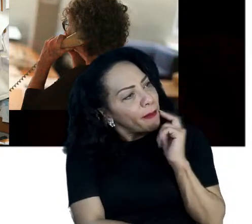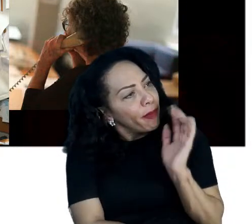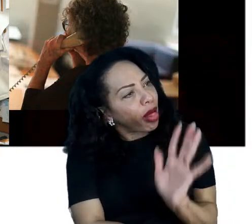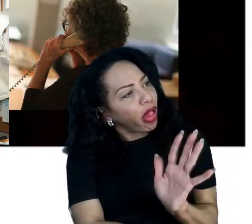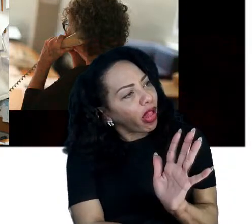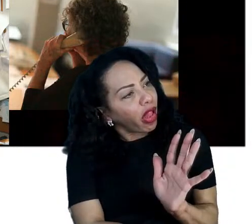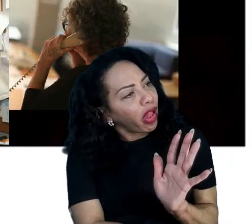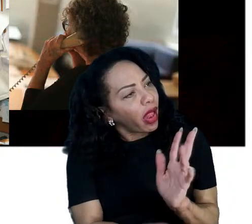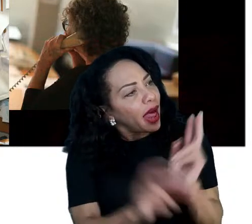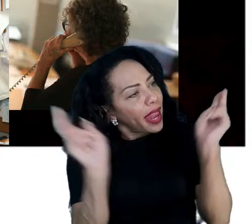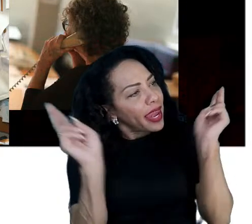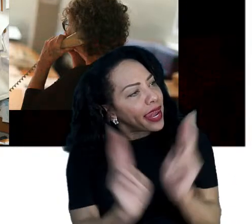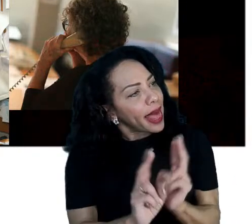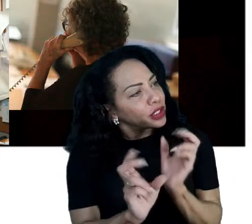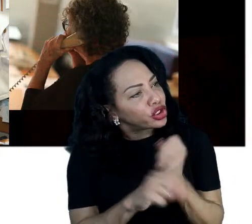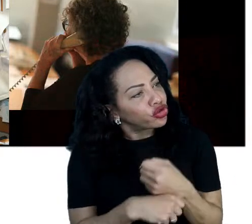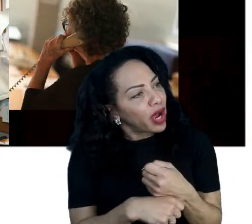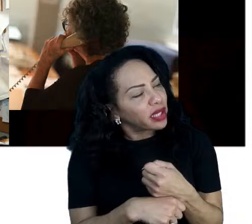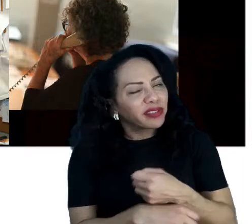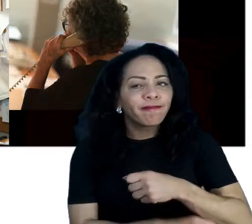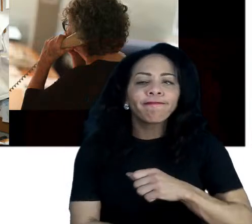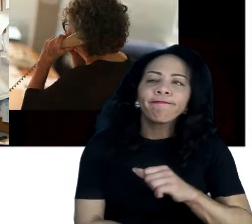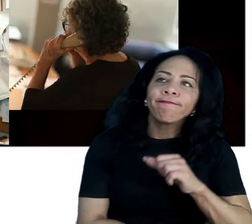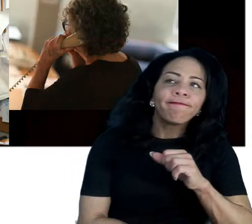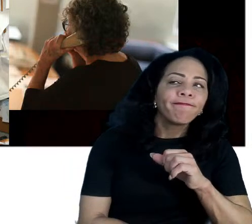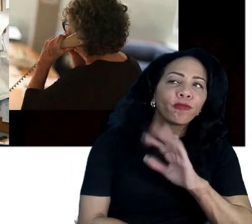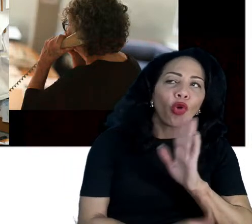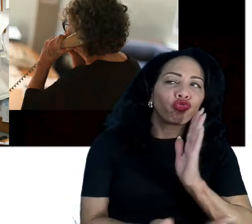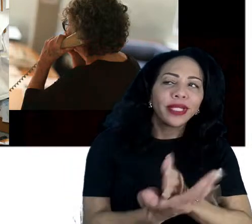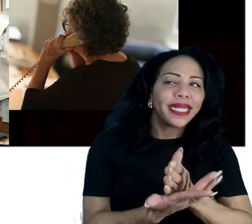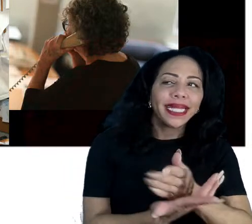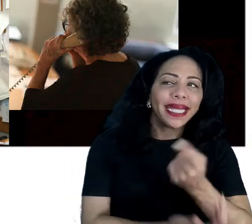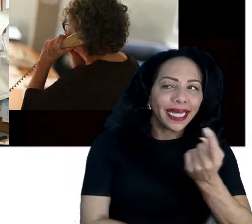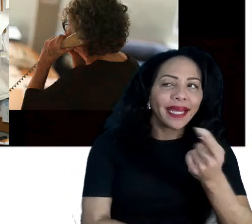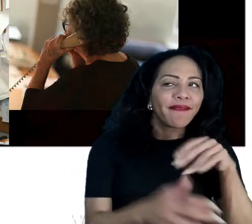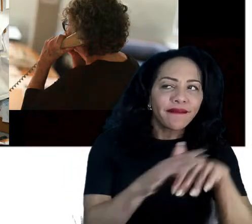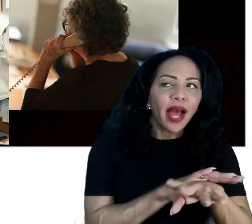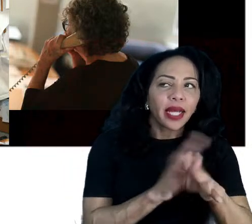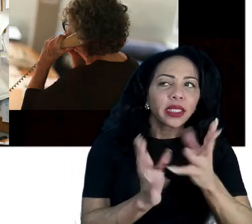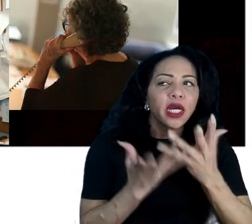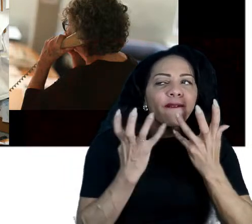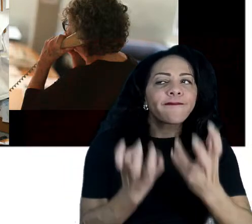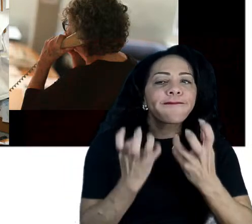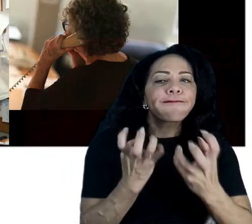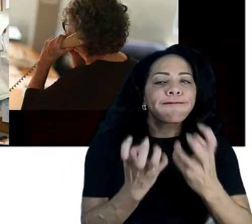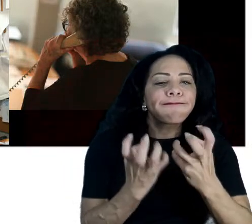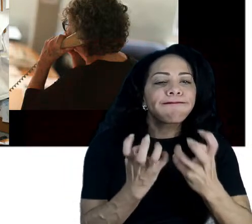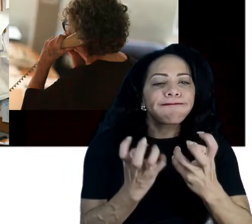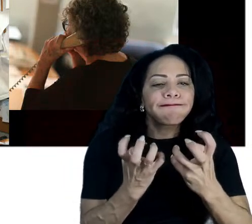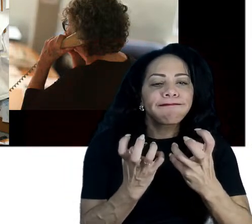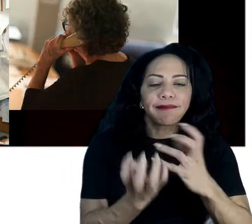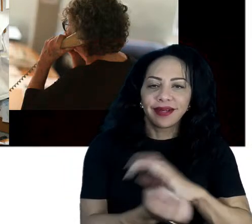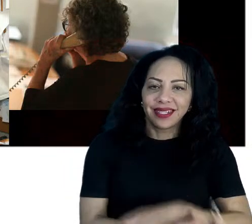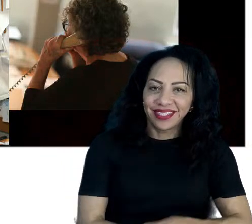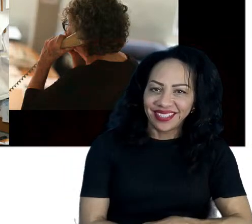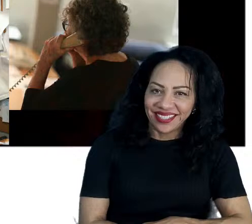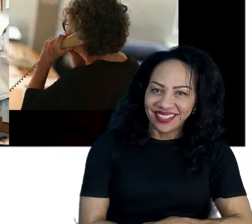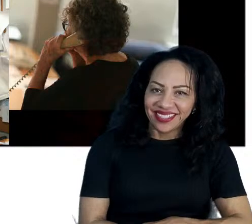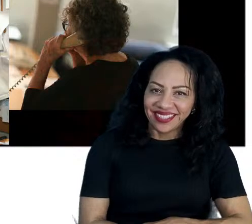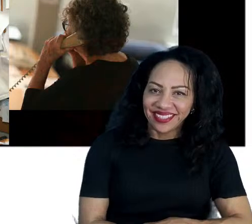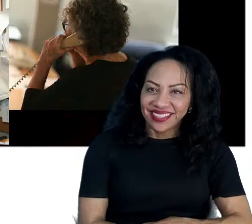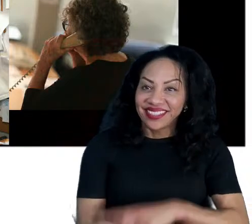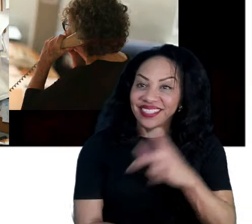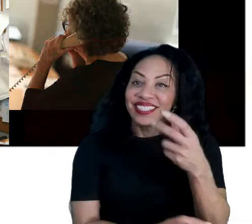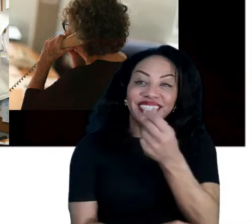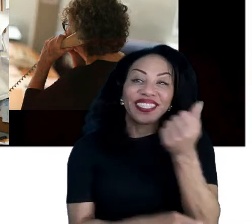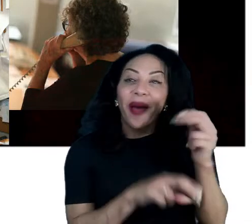less stressful. And we were saying, not really. And there were fathers showing their children what a typewriter was